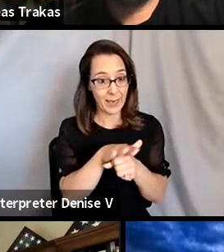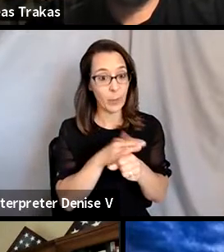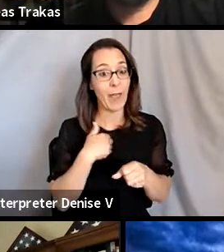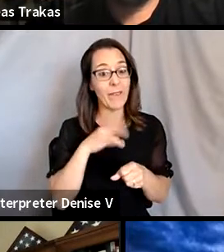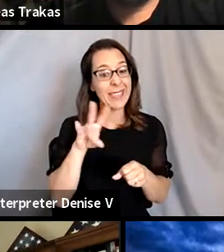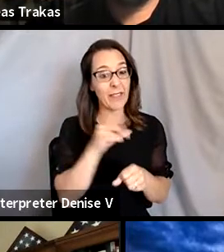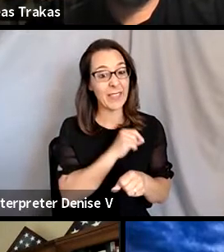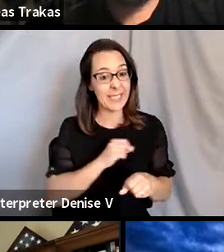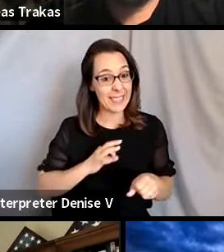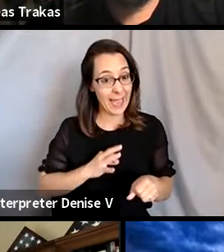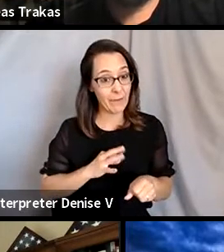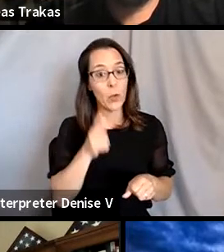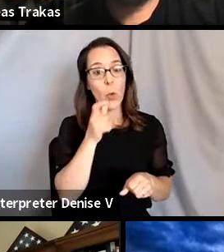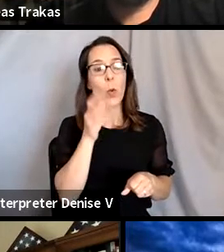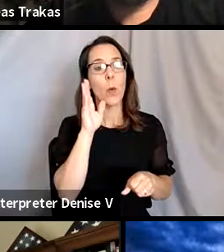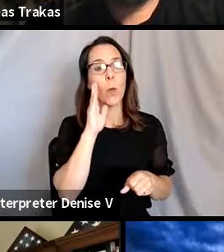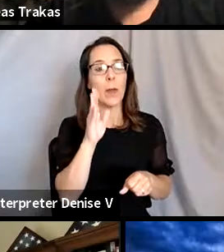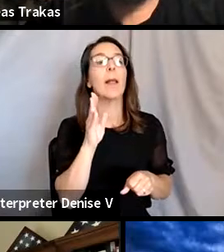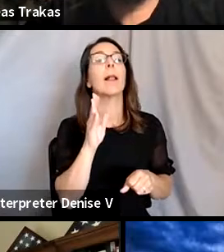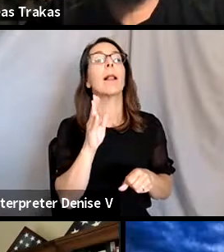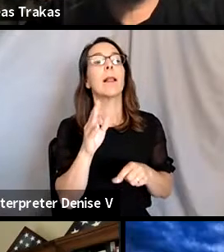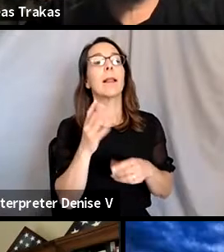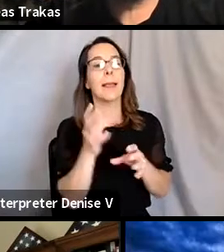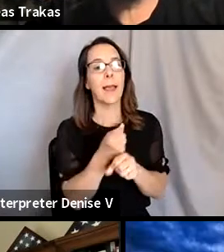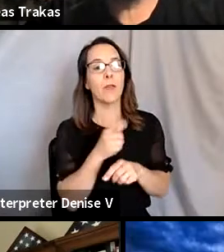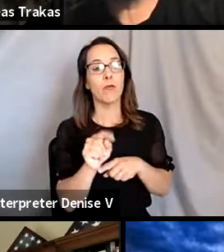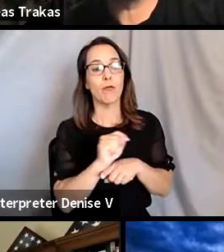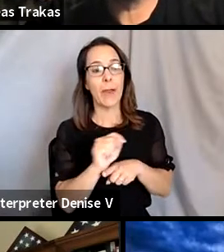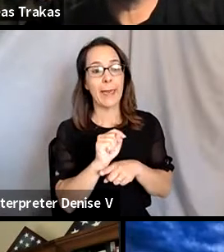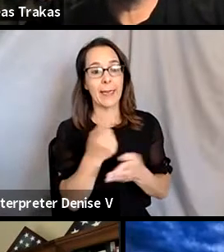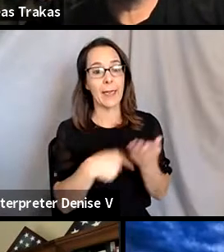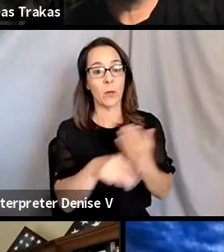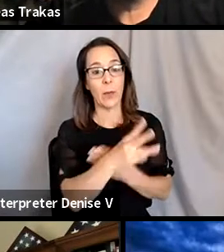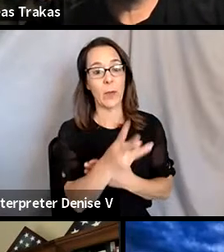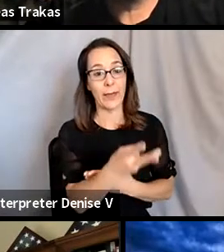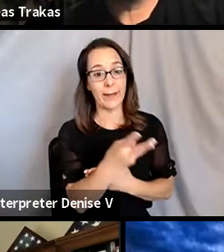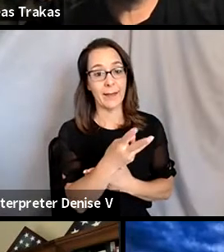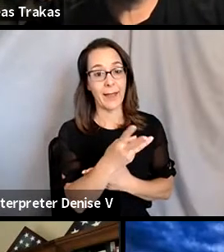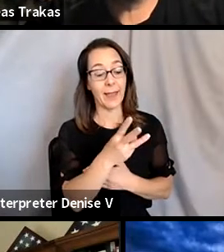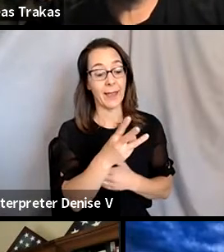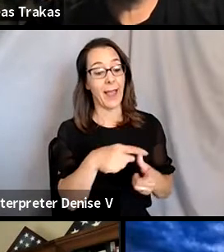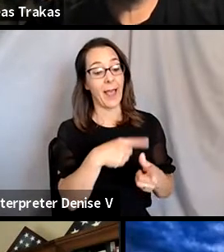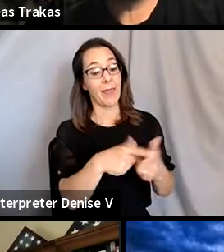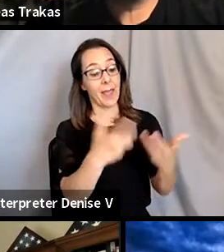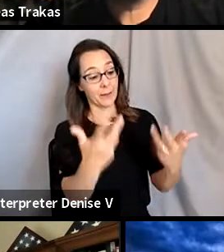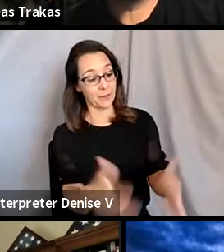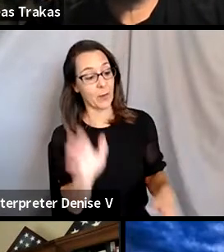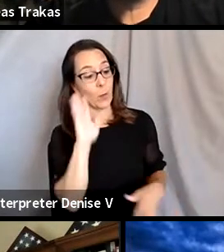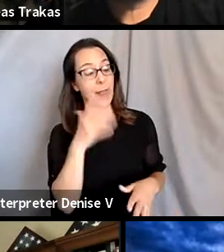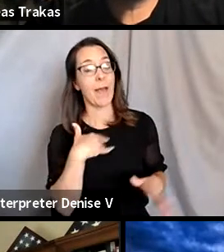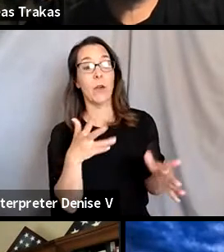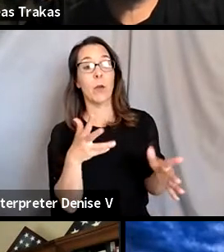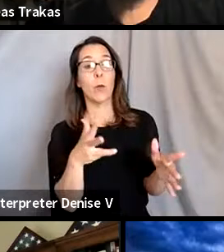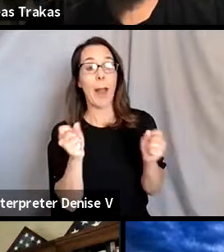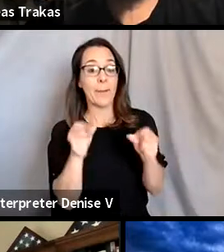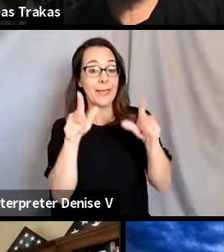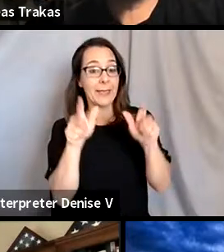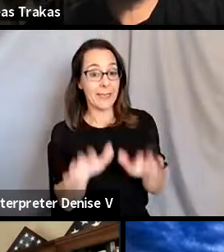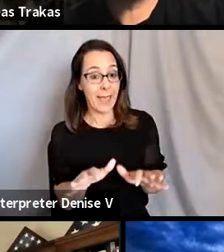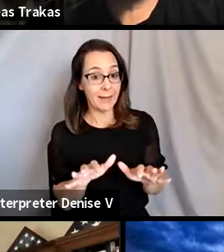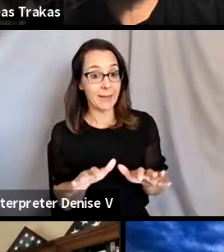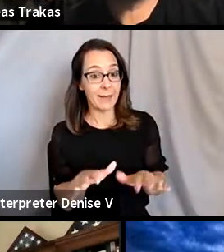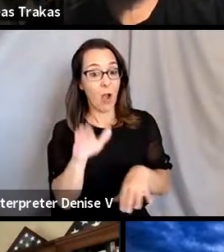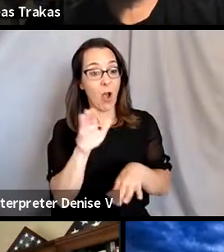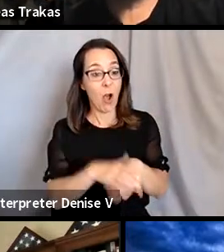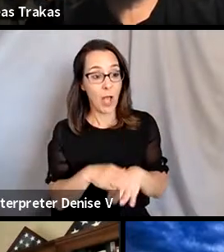that will be going through the training next Wednesday. And once that training is done, then we will actually have those rapid tests on site at